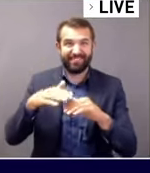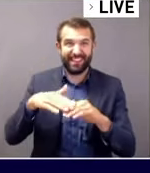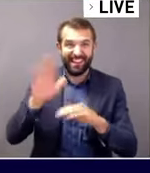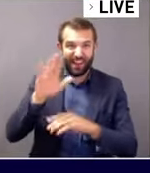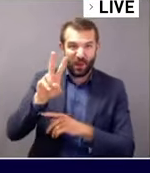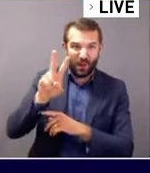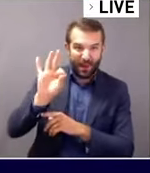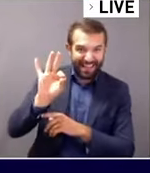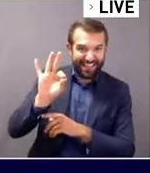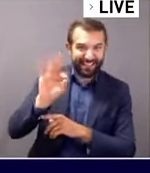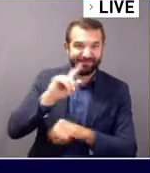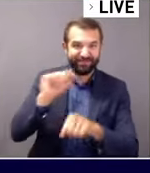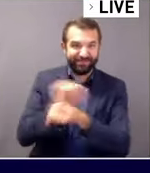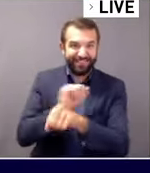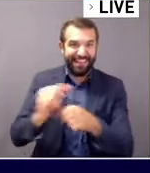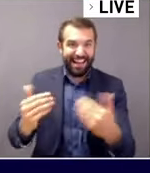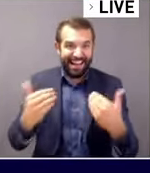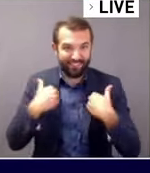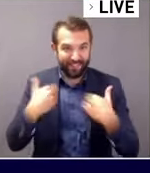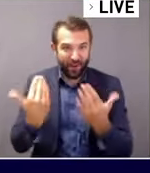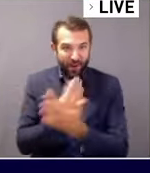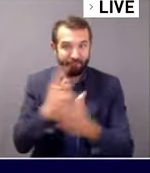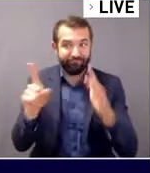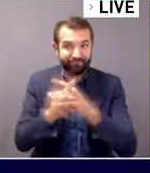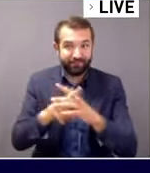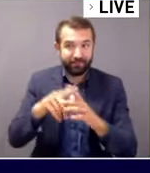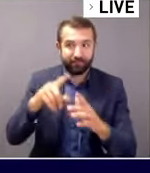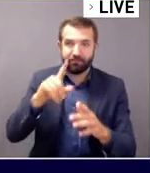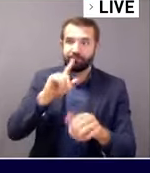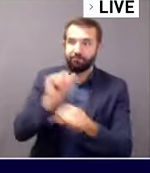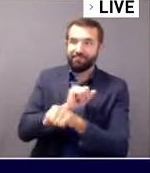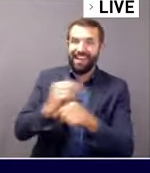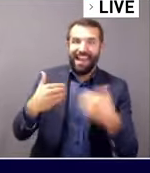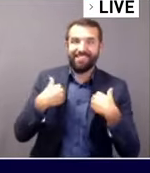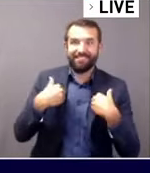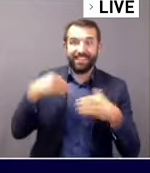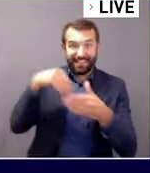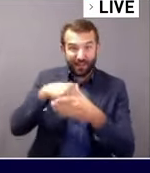of COVID-19 in York County alone.